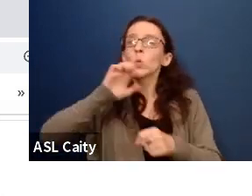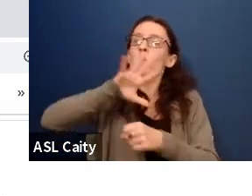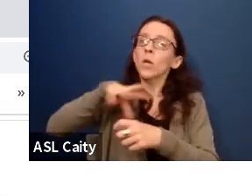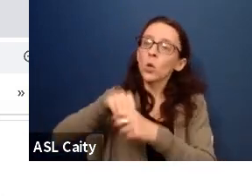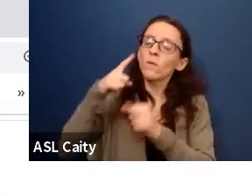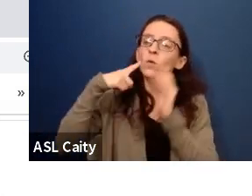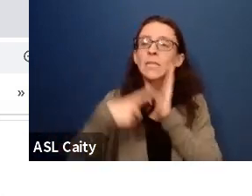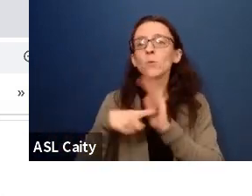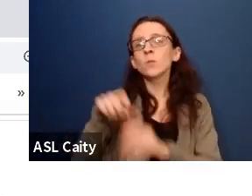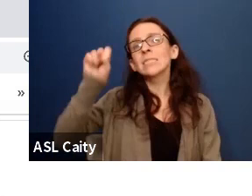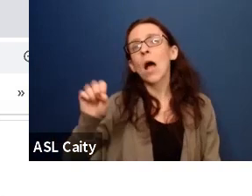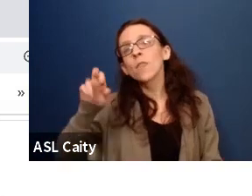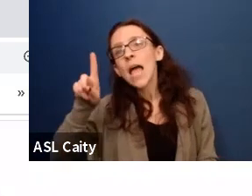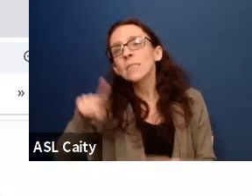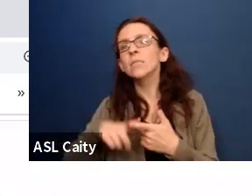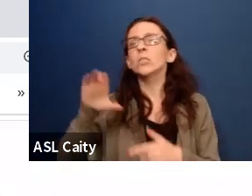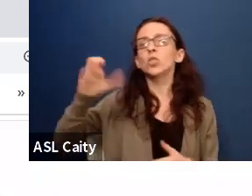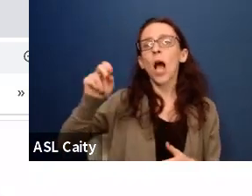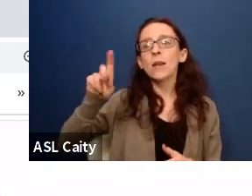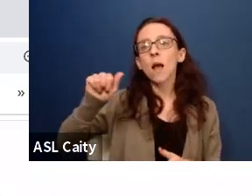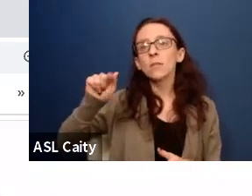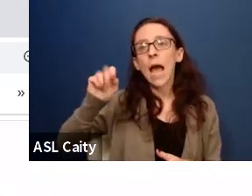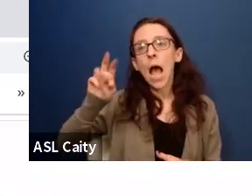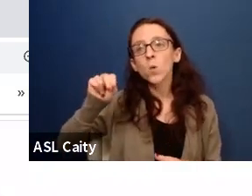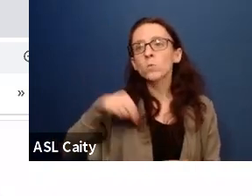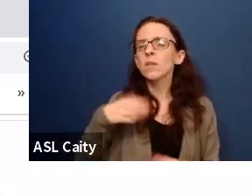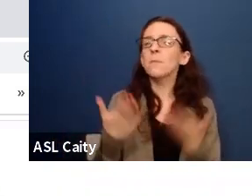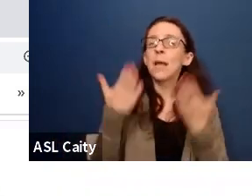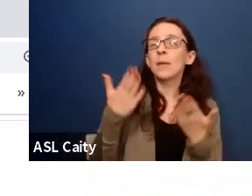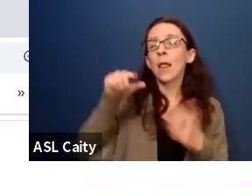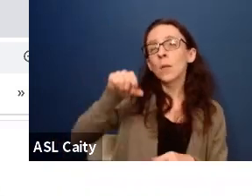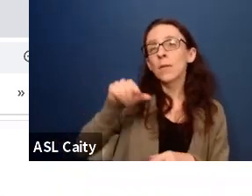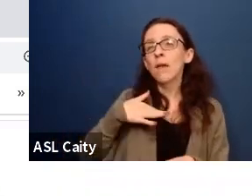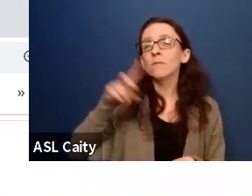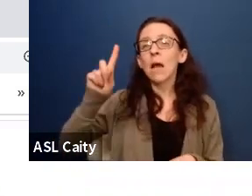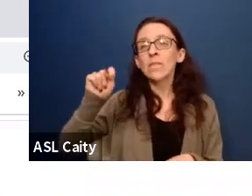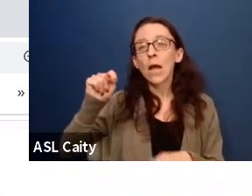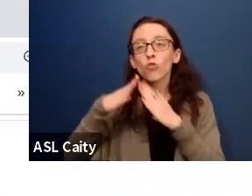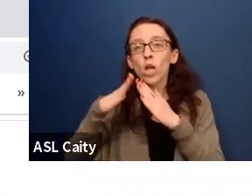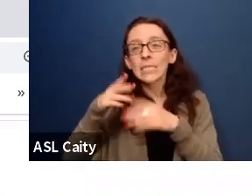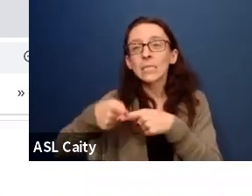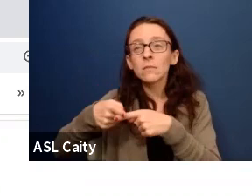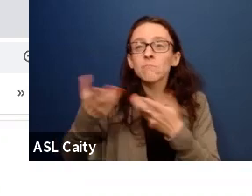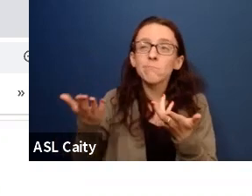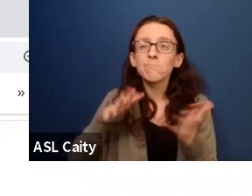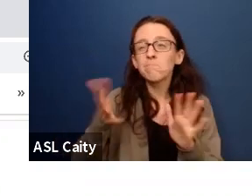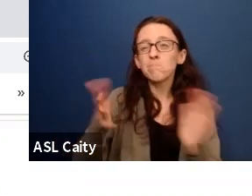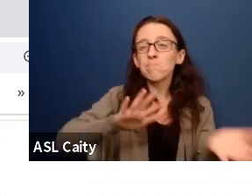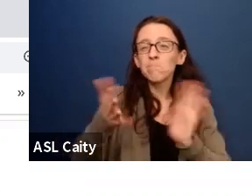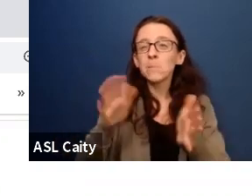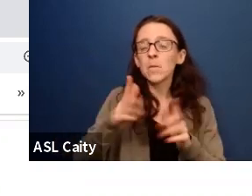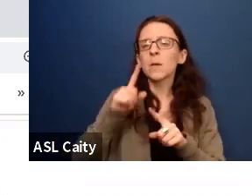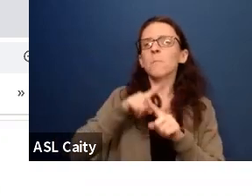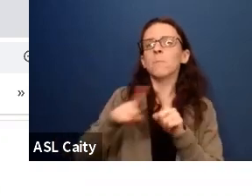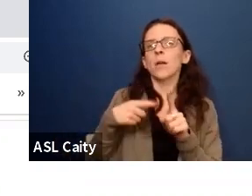Chinatown, and maybe a little bit of downtown, downtown Crossing, but you'd at least see